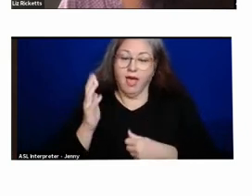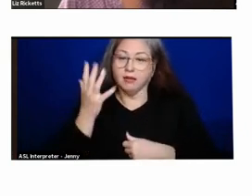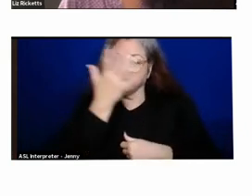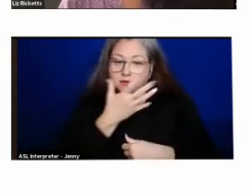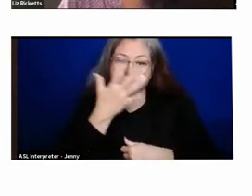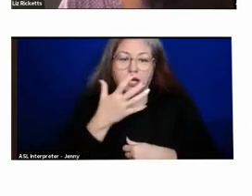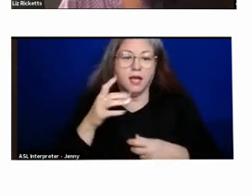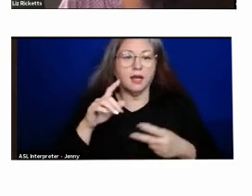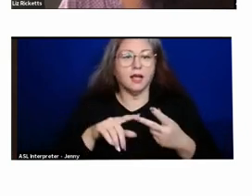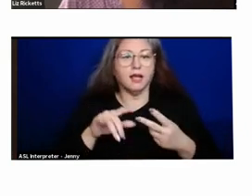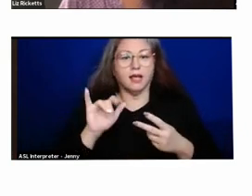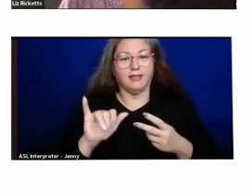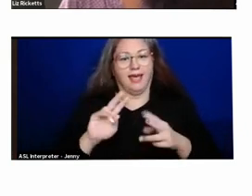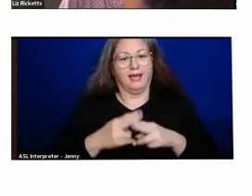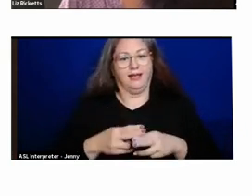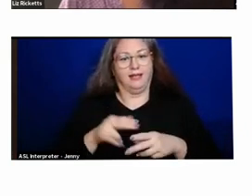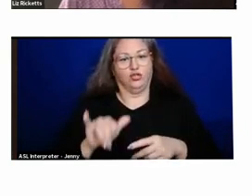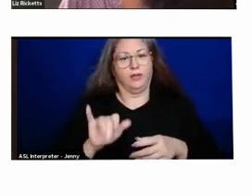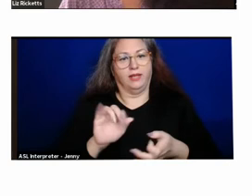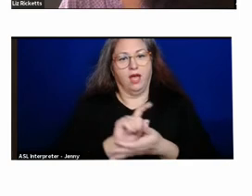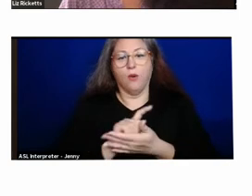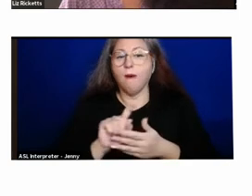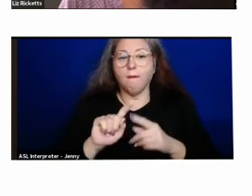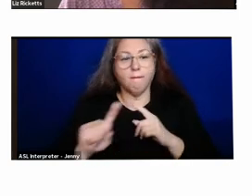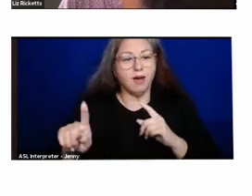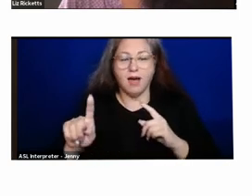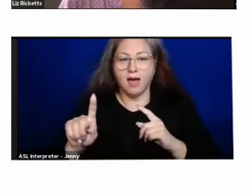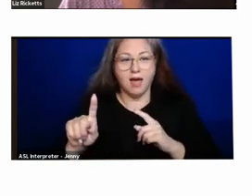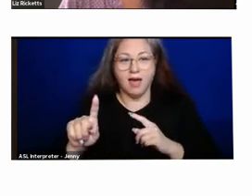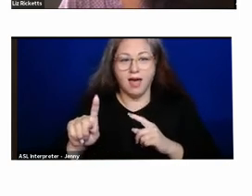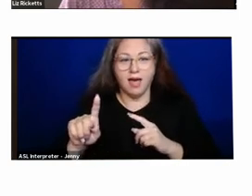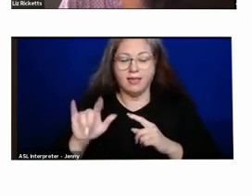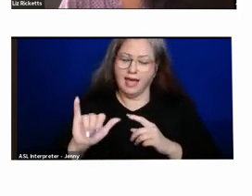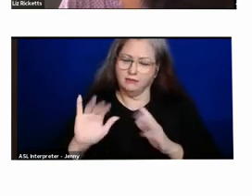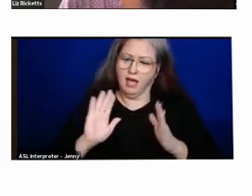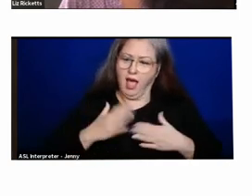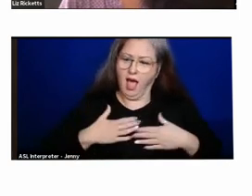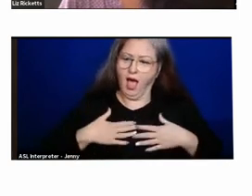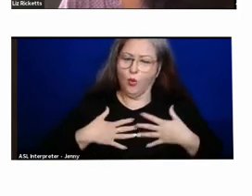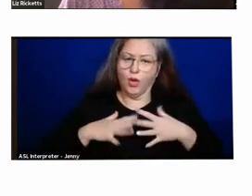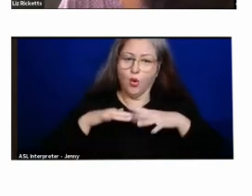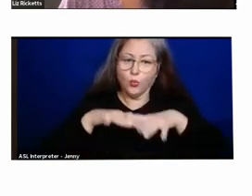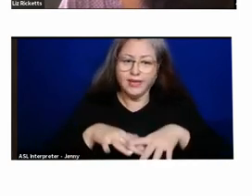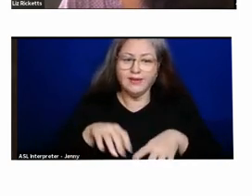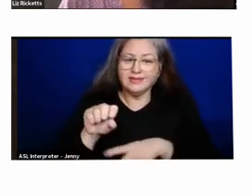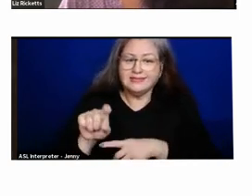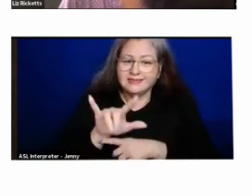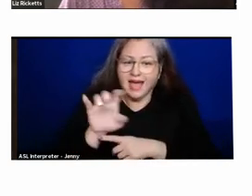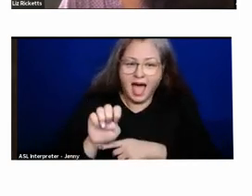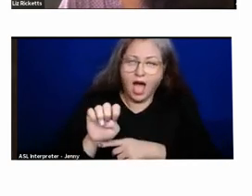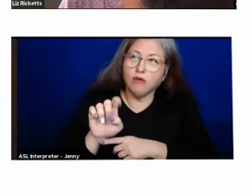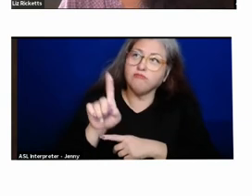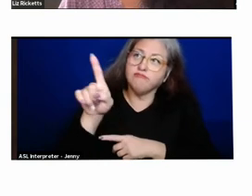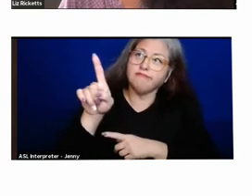was in the weave than it was in the style of the garment. And so the